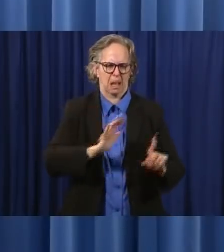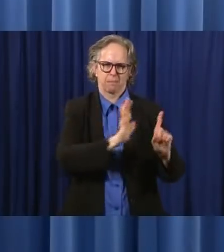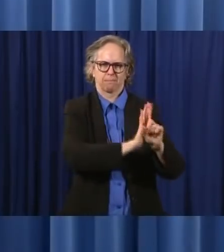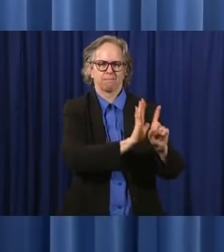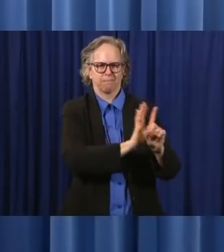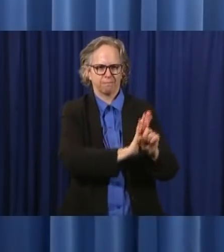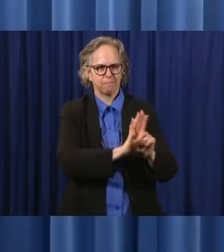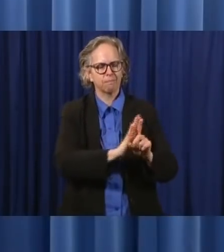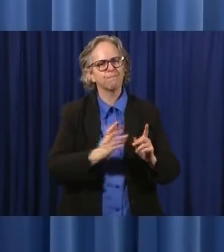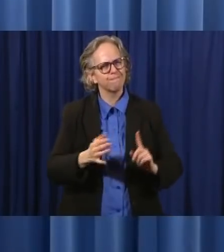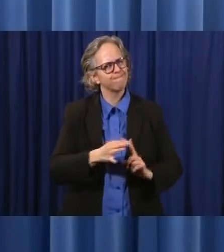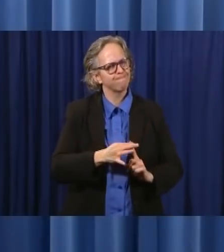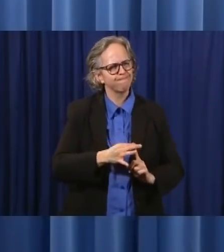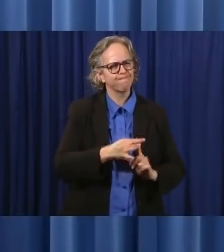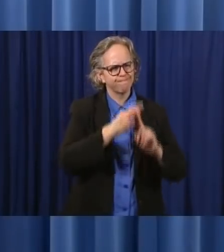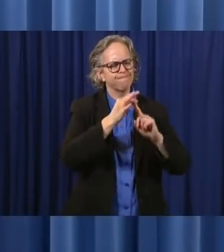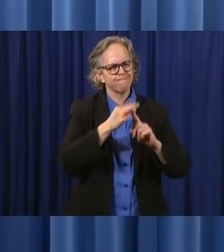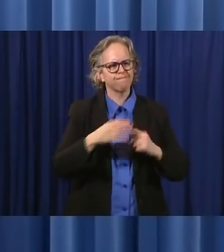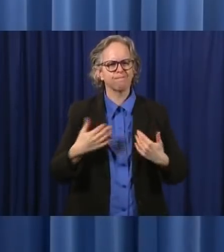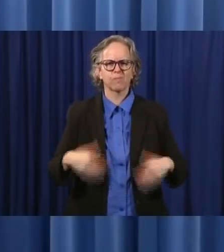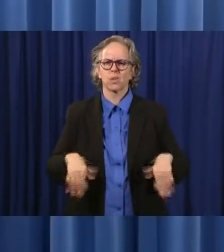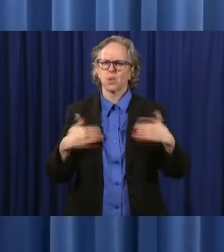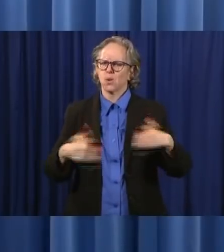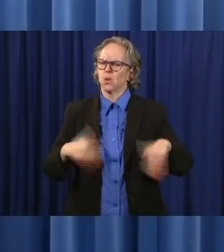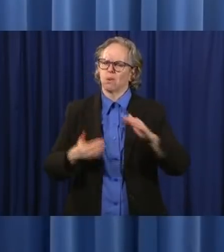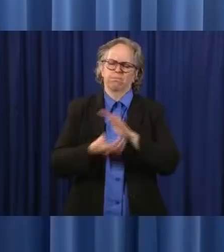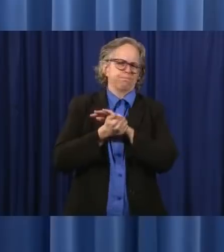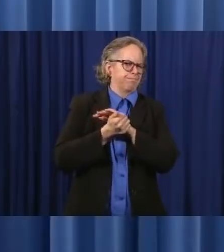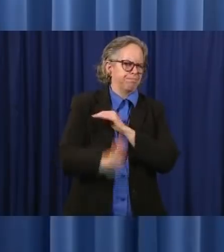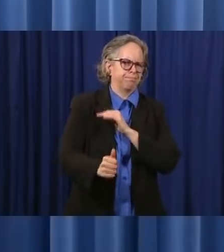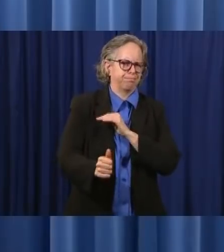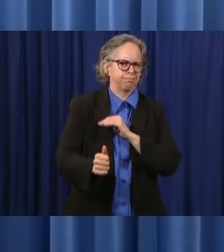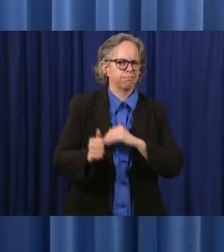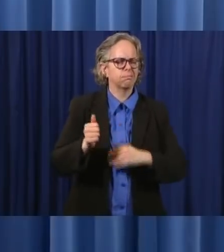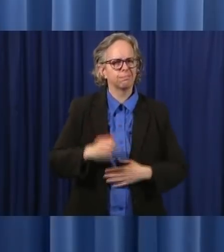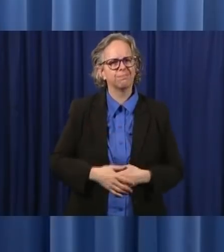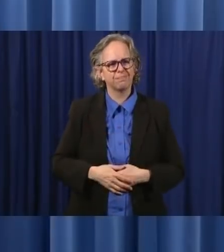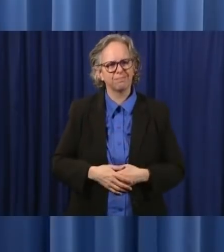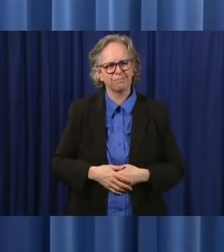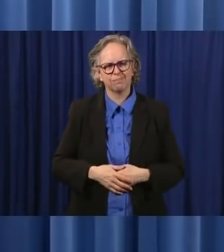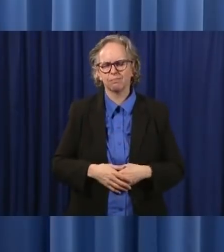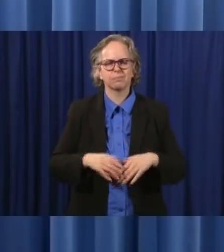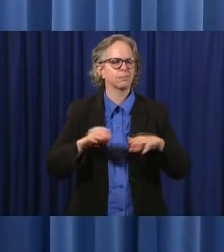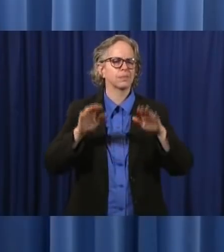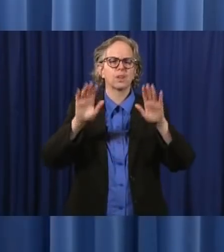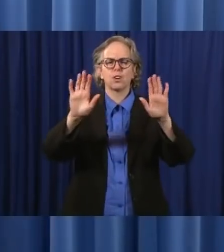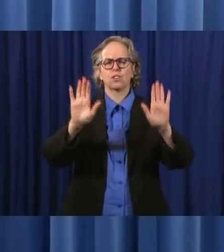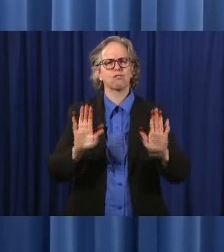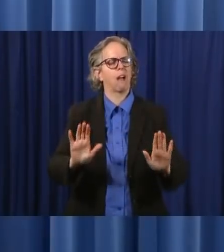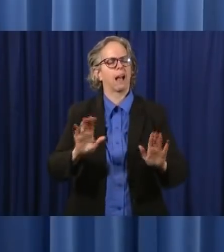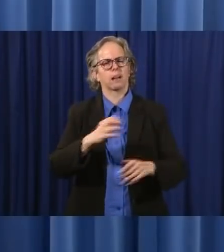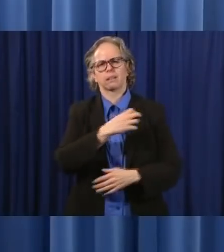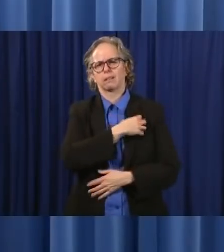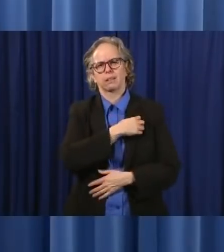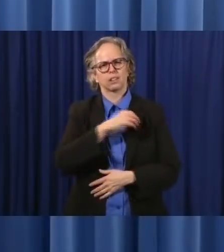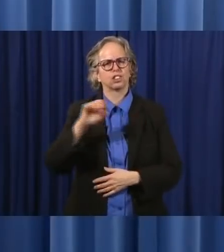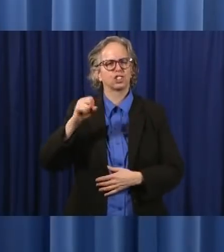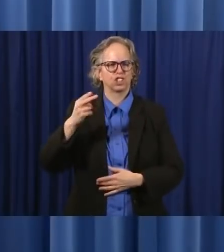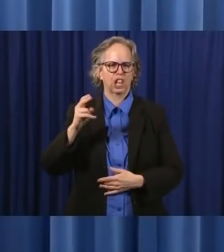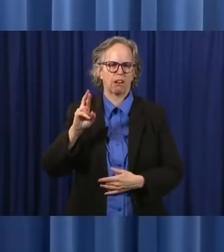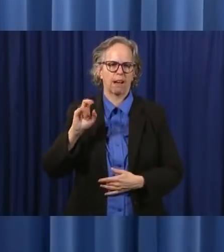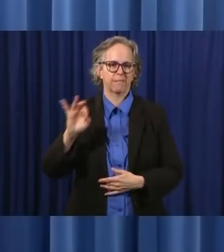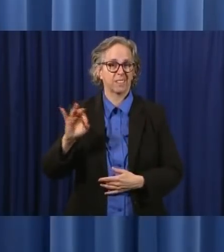had really the skills, all the skills, of a great, great sheriff. He was a personal friend of